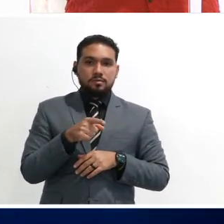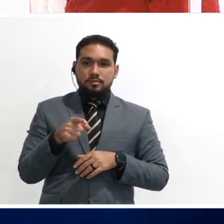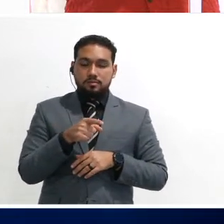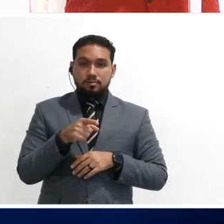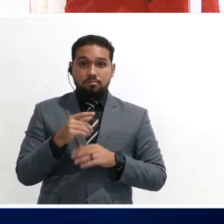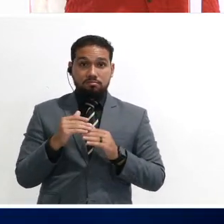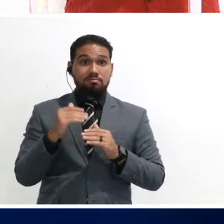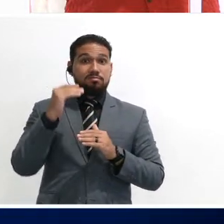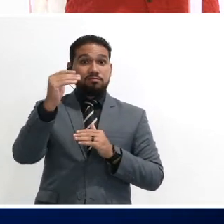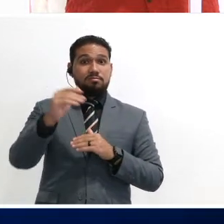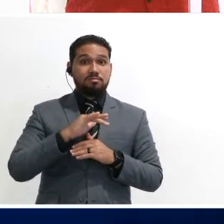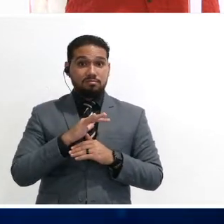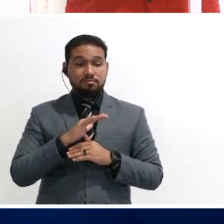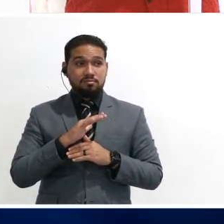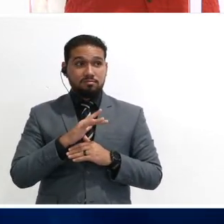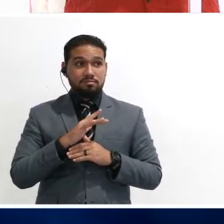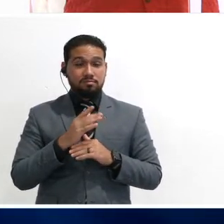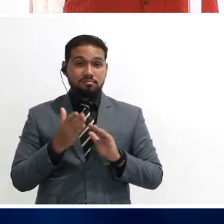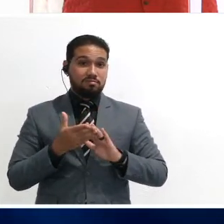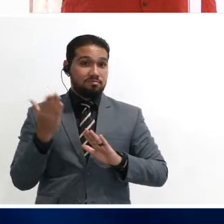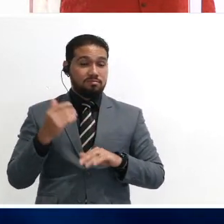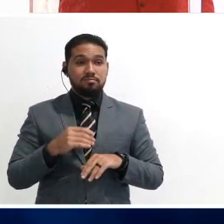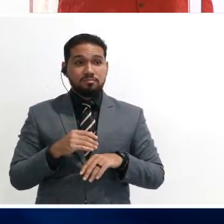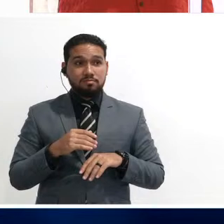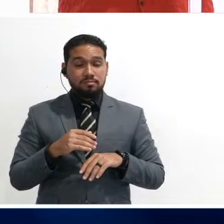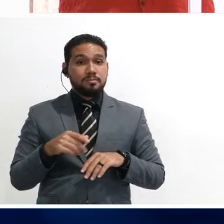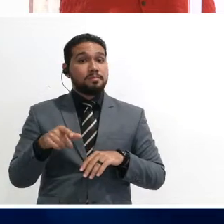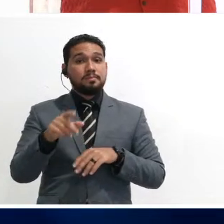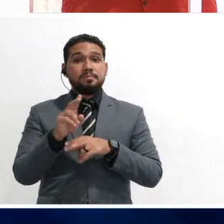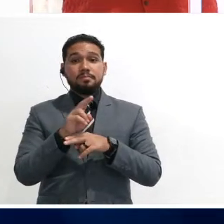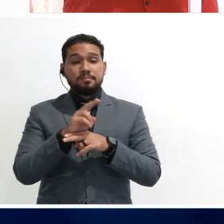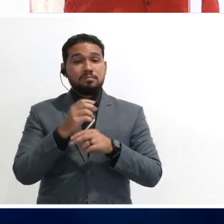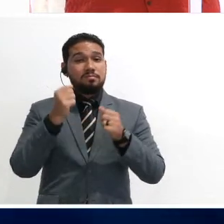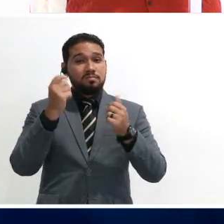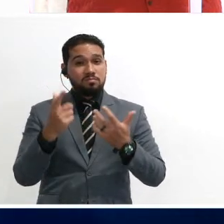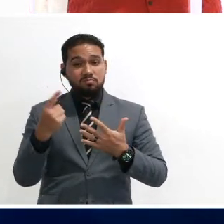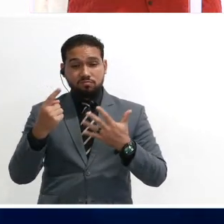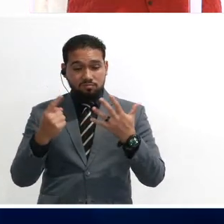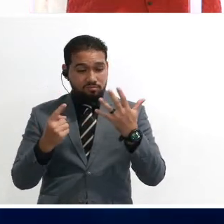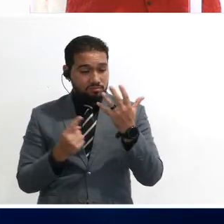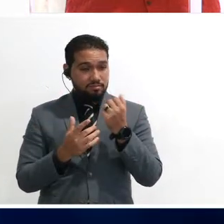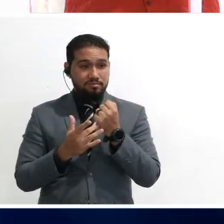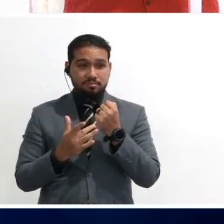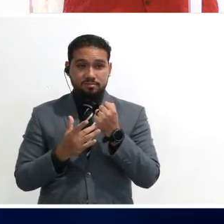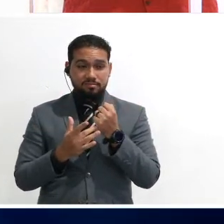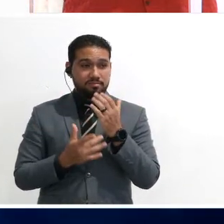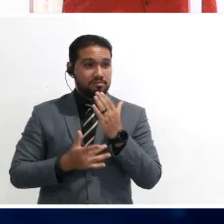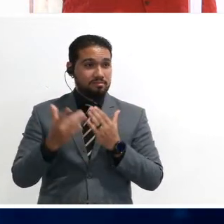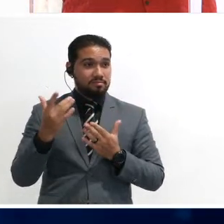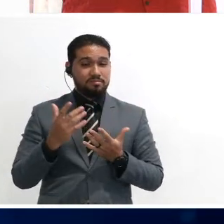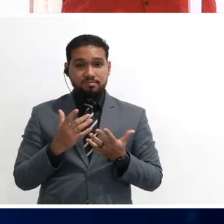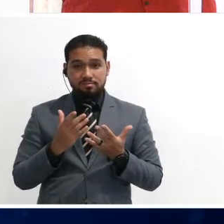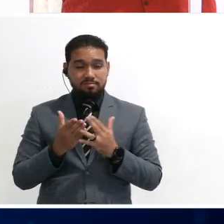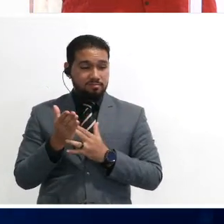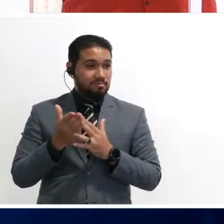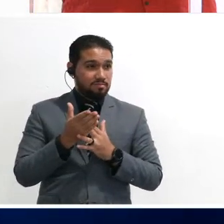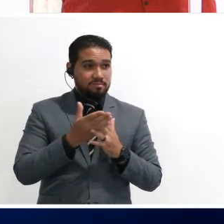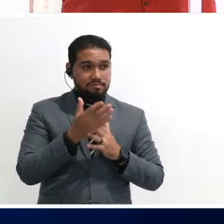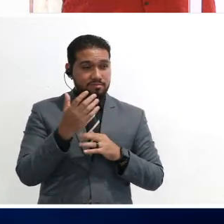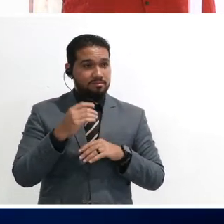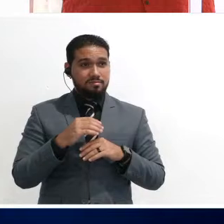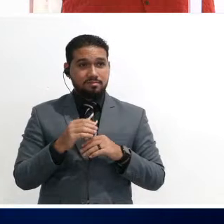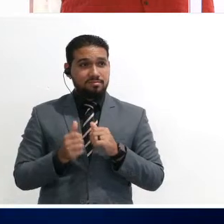are used for essentially all the high performance packages that go into data centers and AI applications